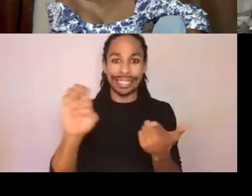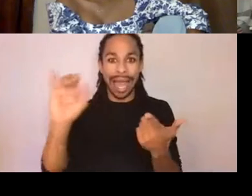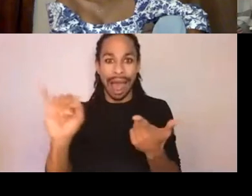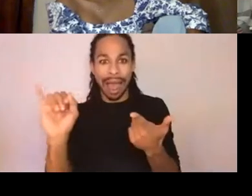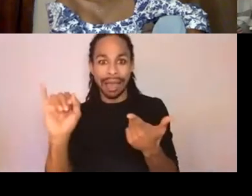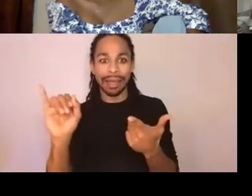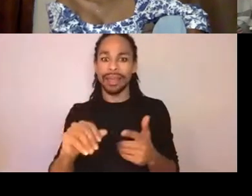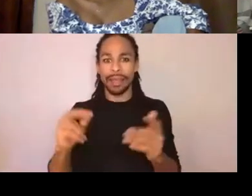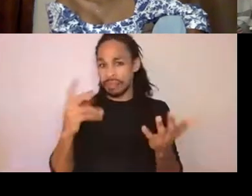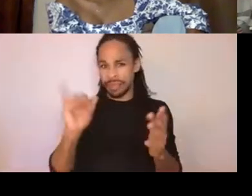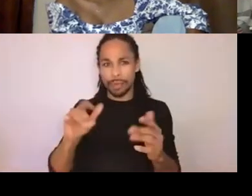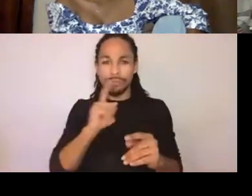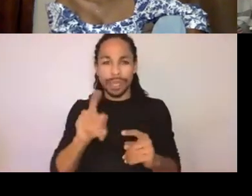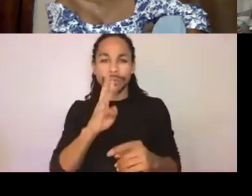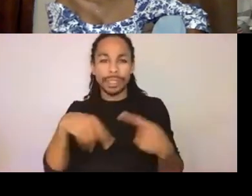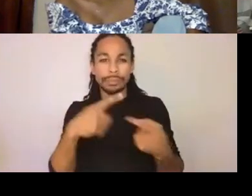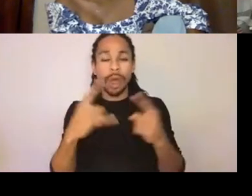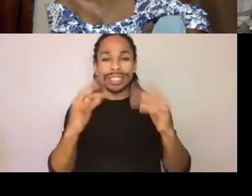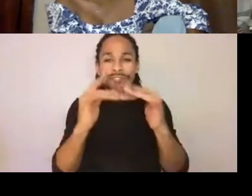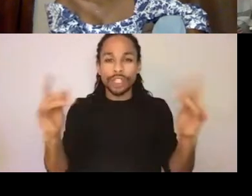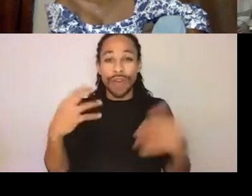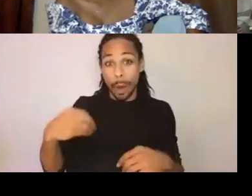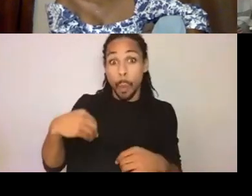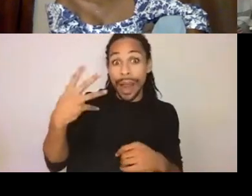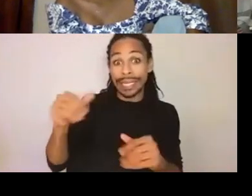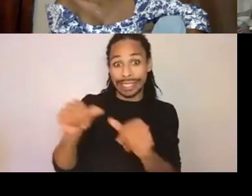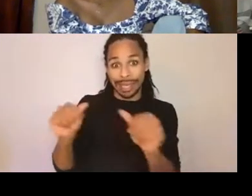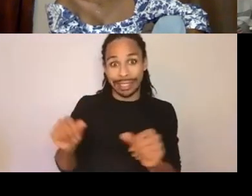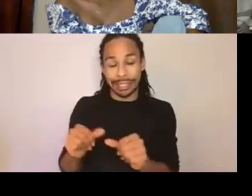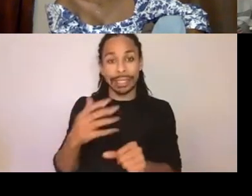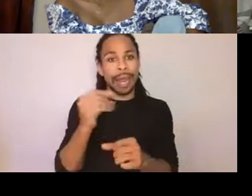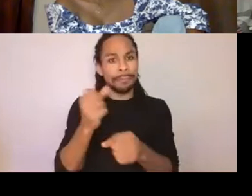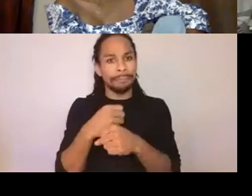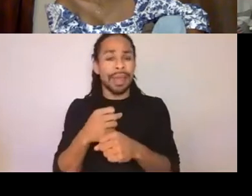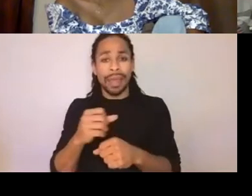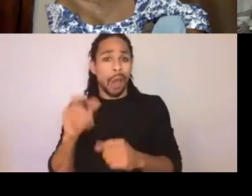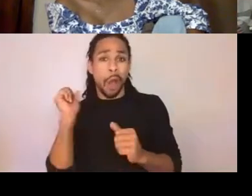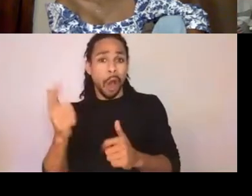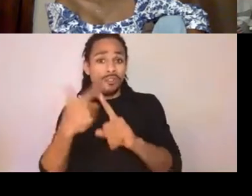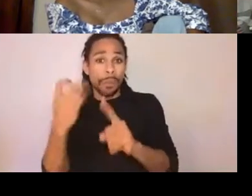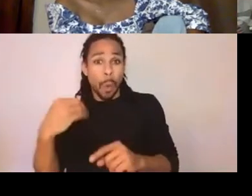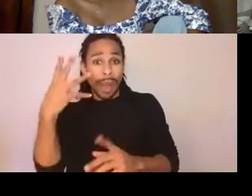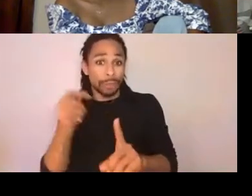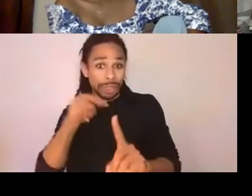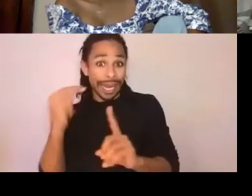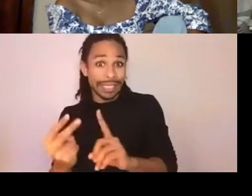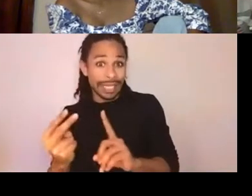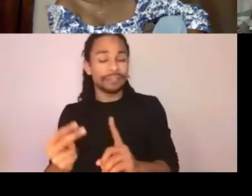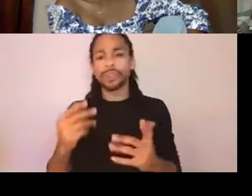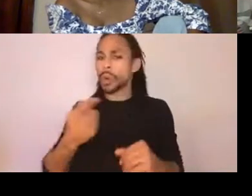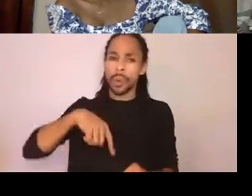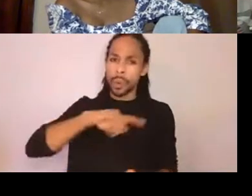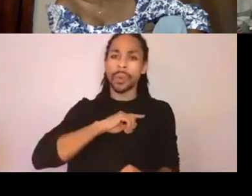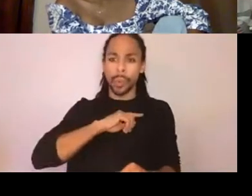spaces and addressing diversity and equity and justice from a white perspective. And so, as Sarah noted,